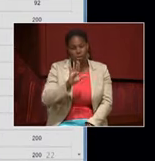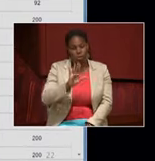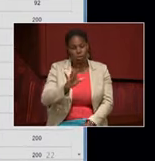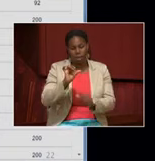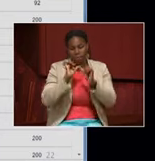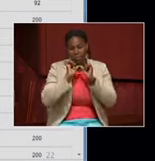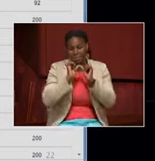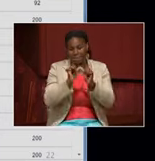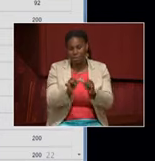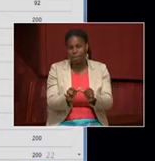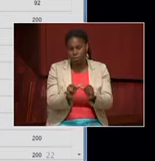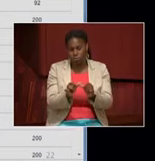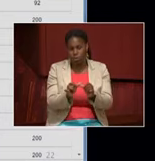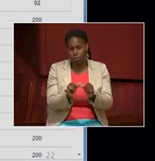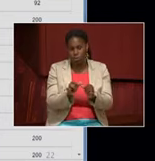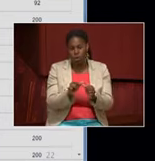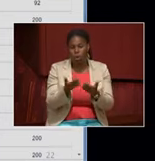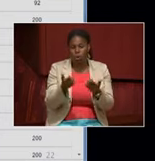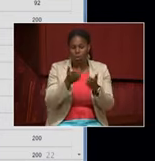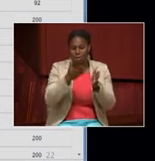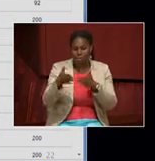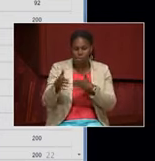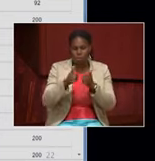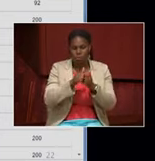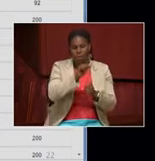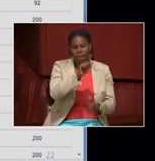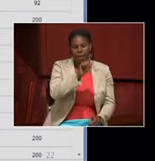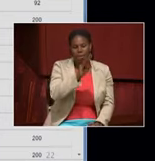a lettering system with A, B, C, and D.